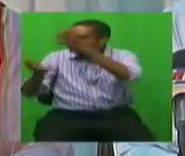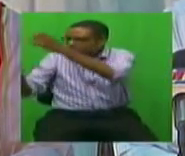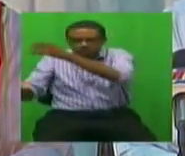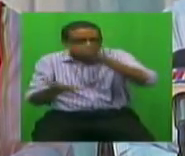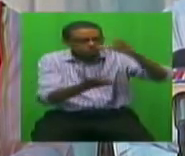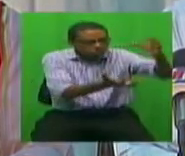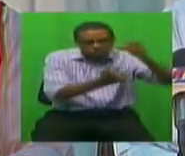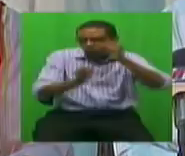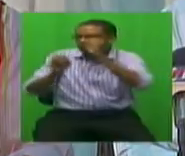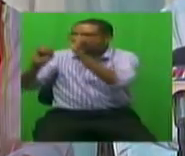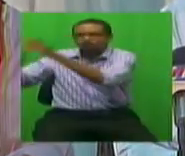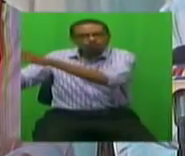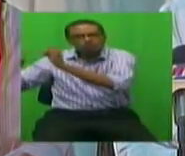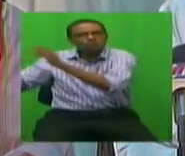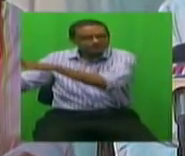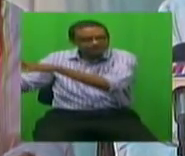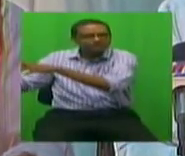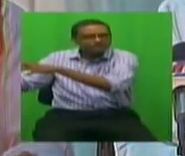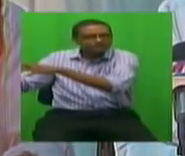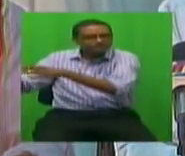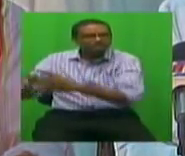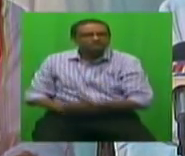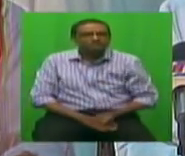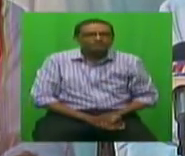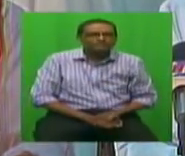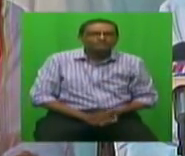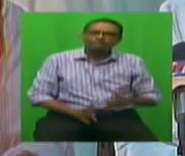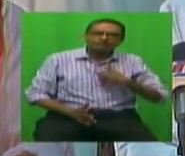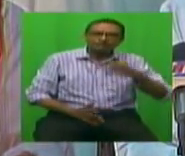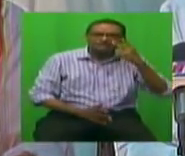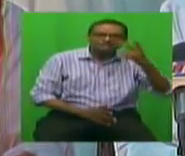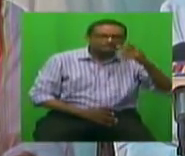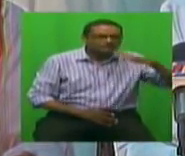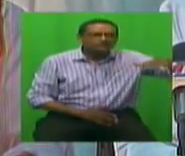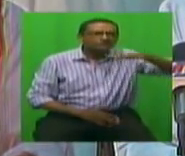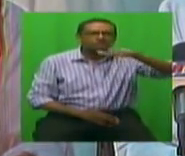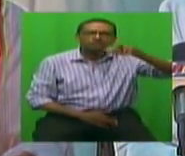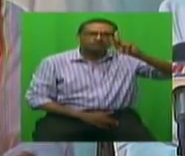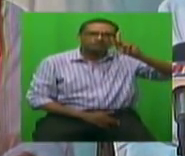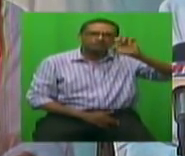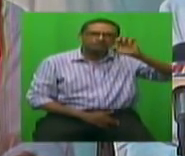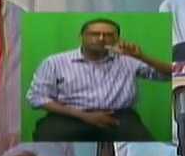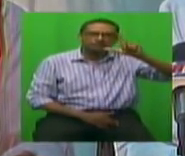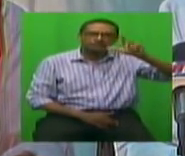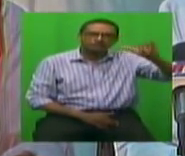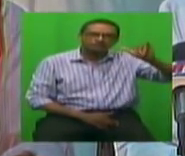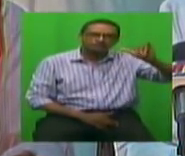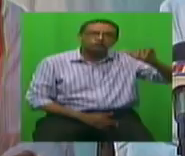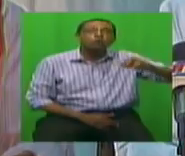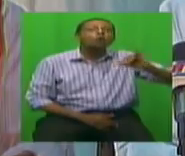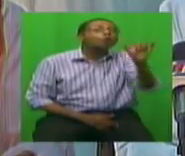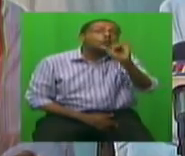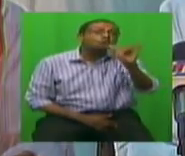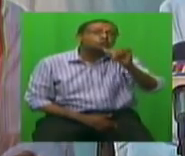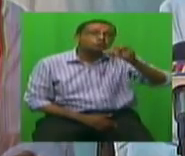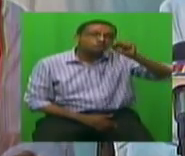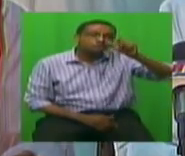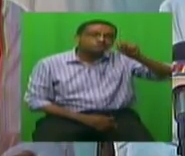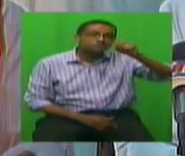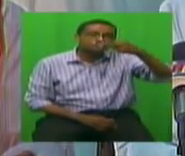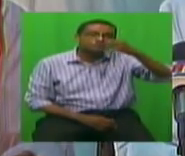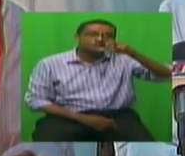I saw, for example, in the Kelly Village area, St. Helena area, they were using